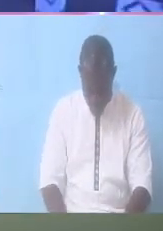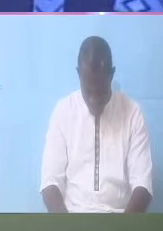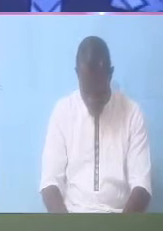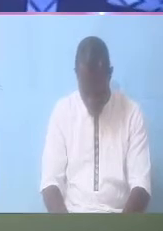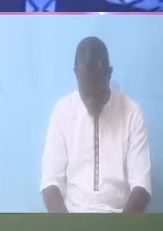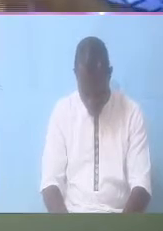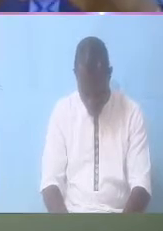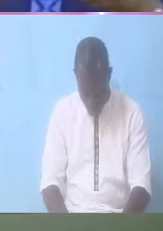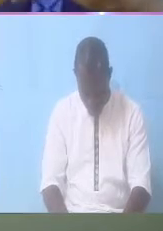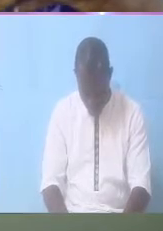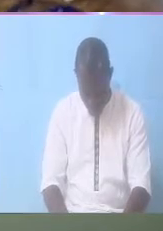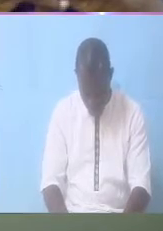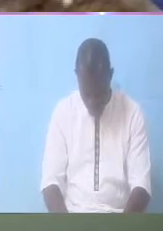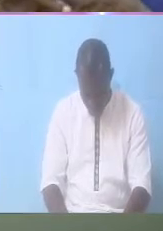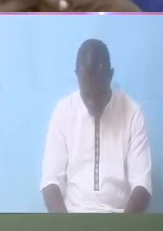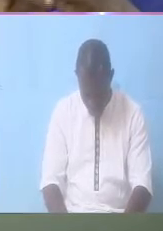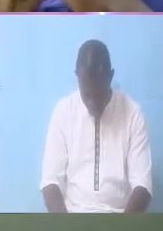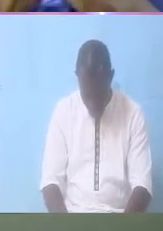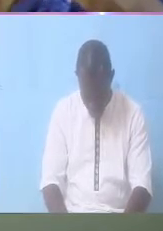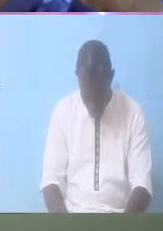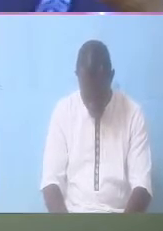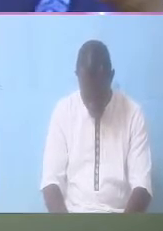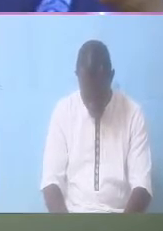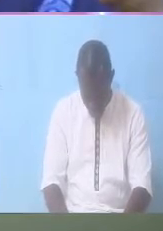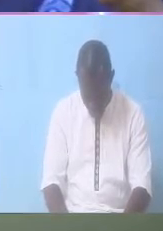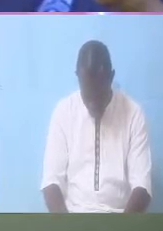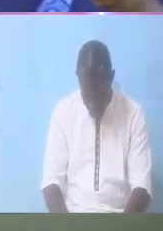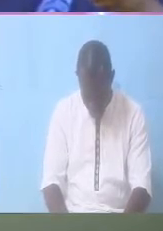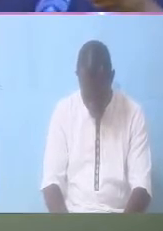let's talk about the witch hunting.